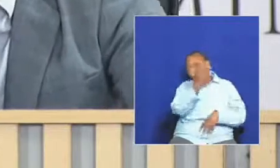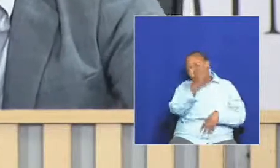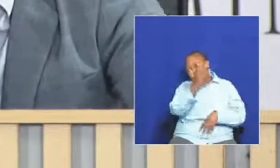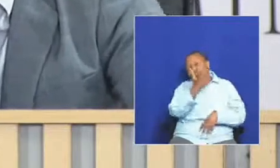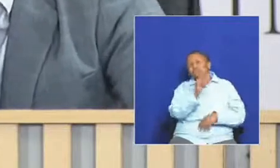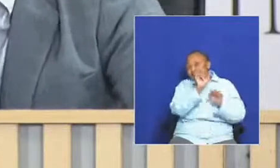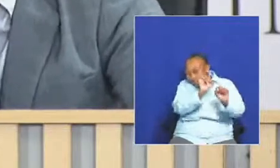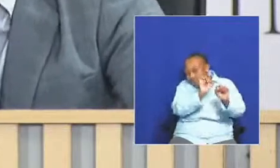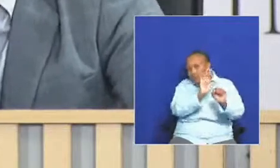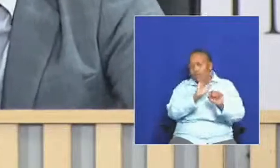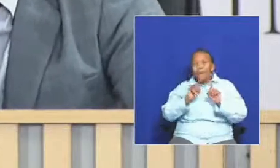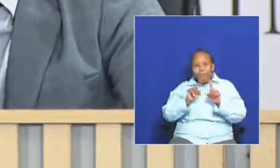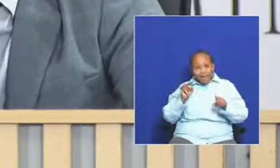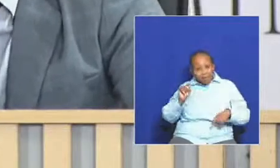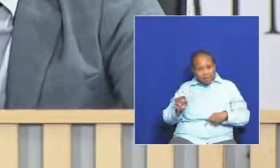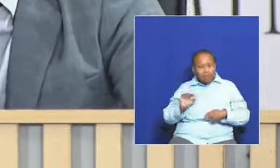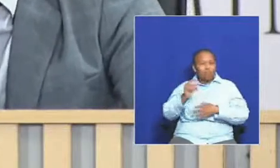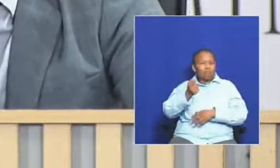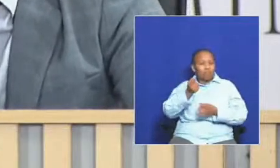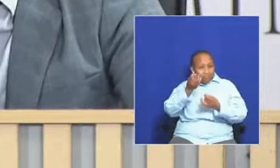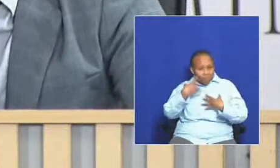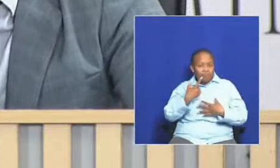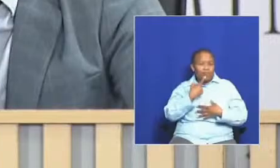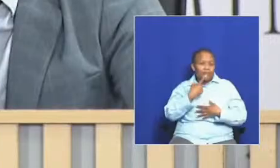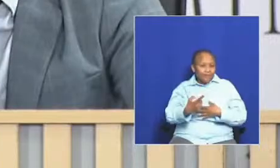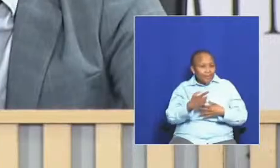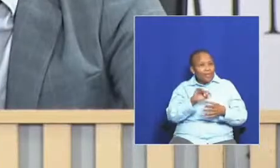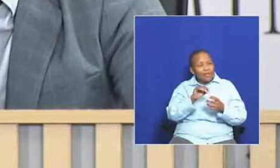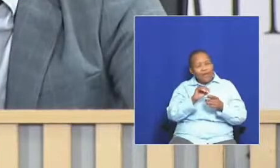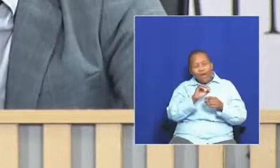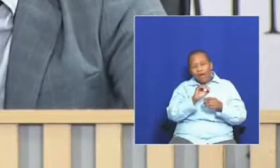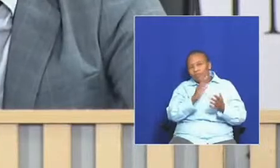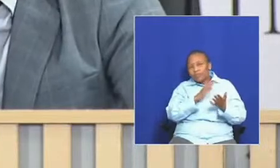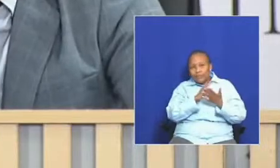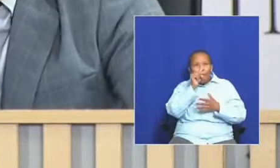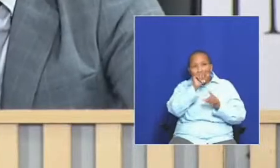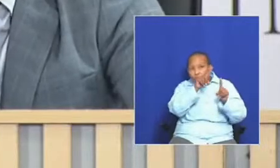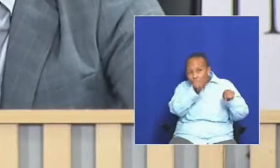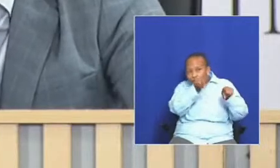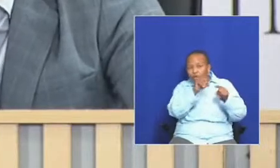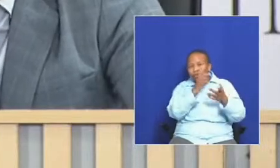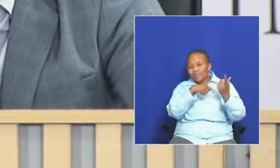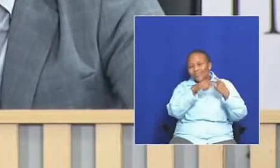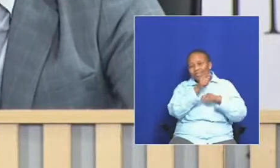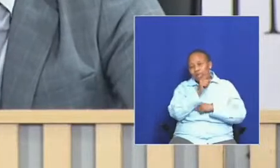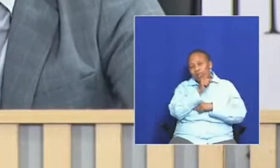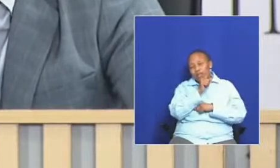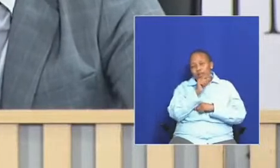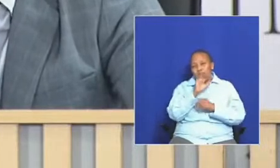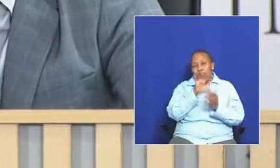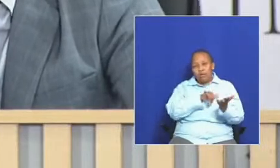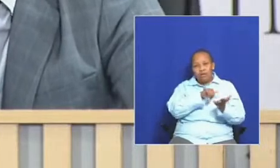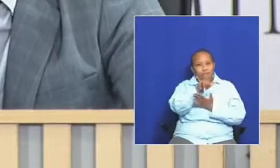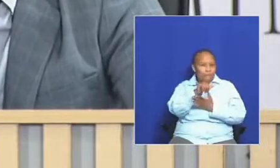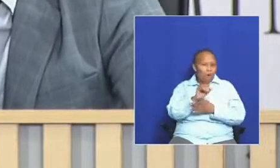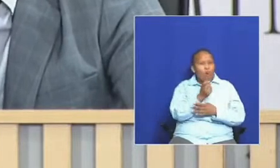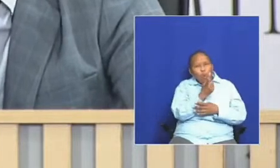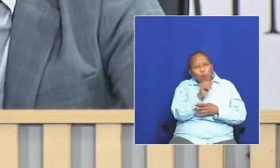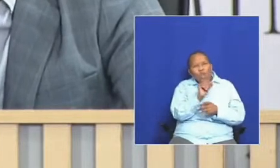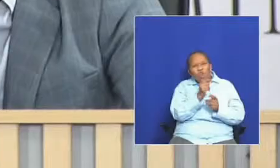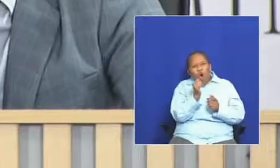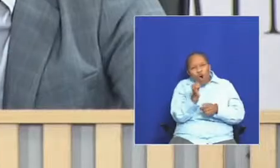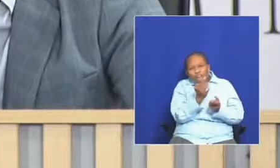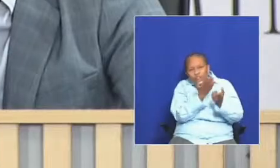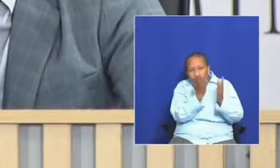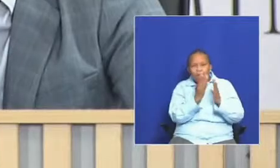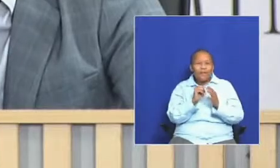there's guys that are selling. So one of the guys, I think, is even a technician, because he came to the farm. I remember